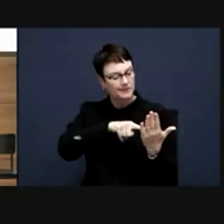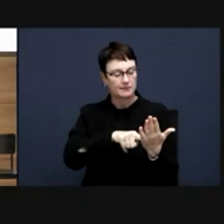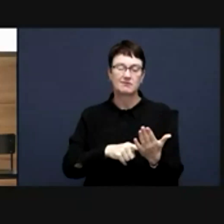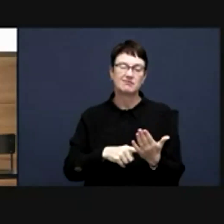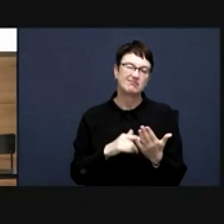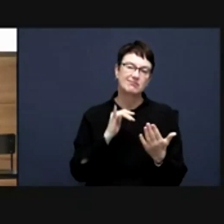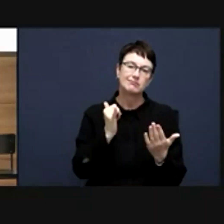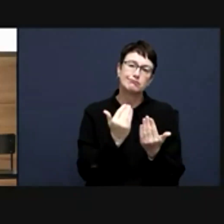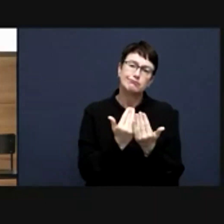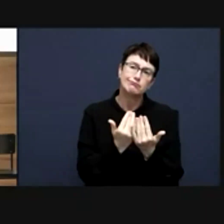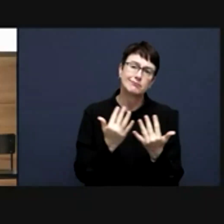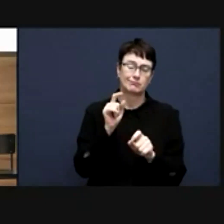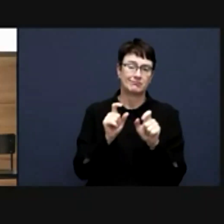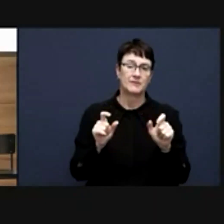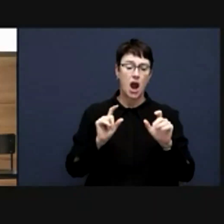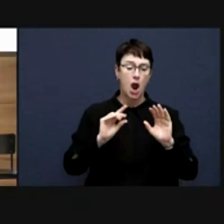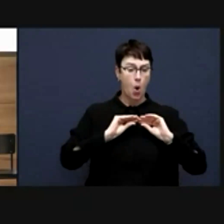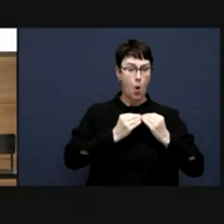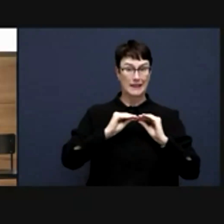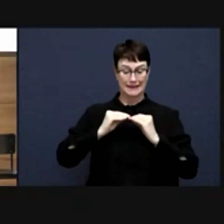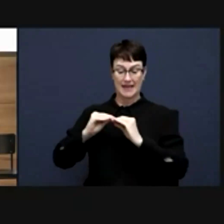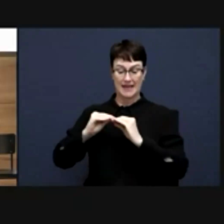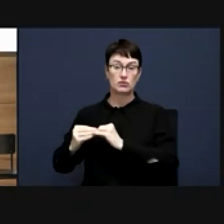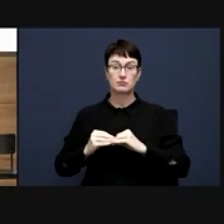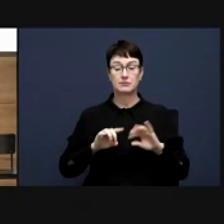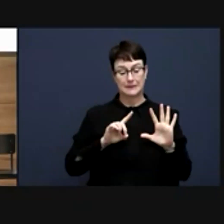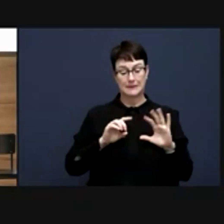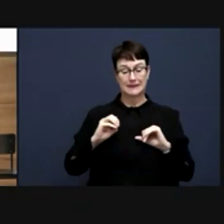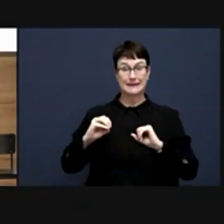of organizations representing persons with disabilities were